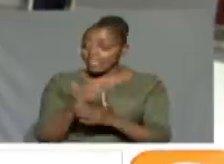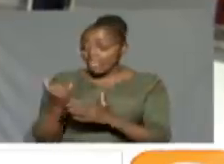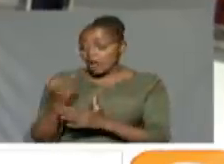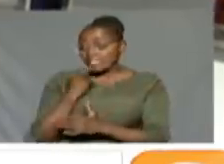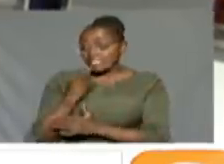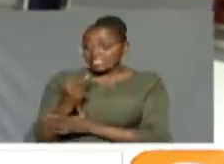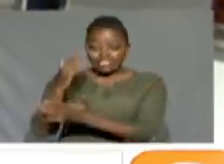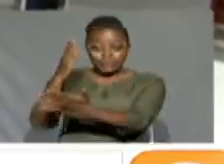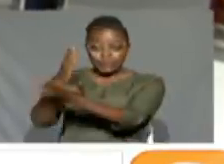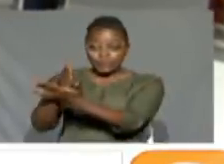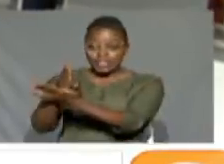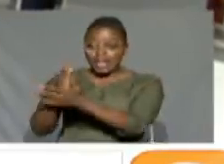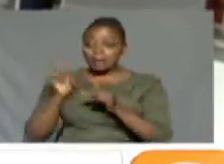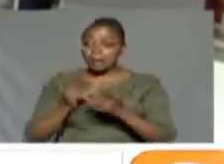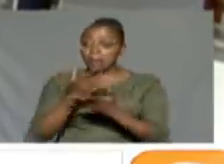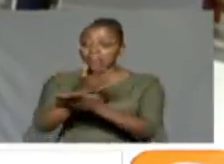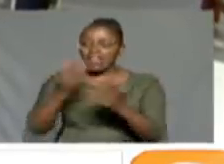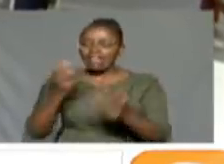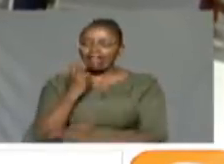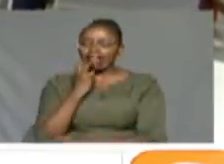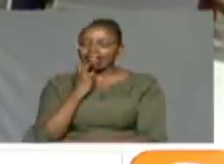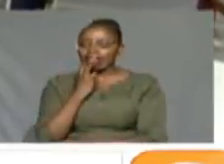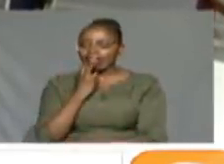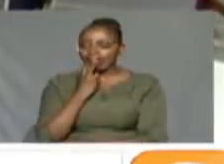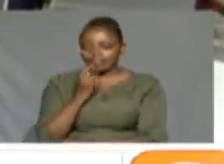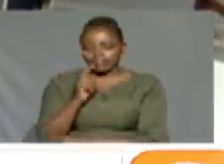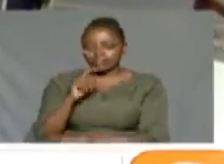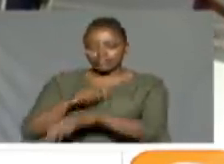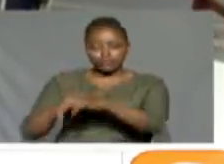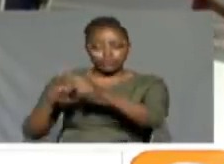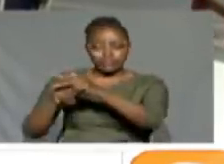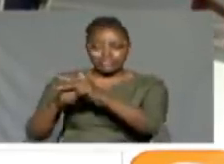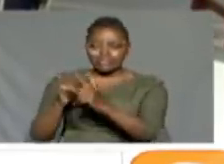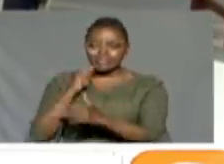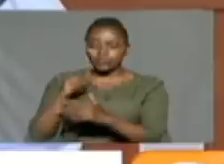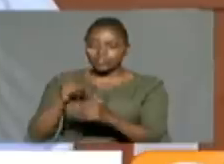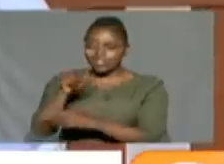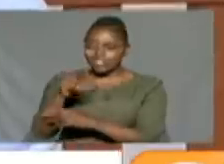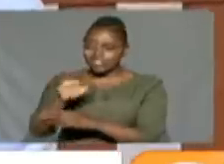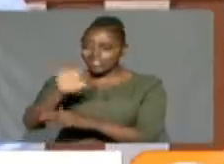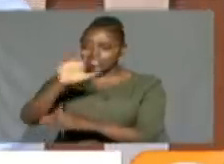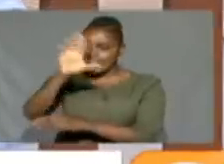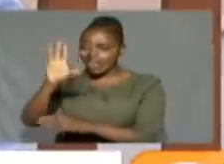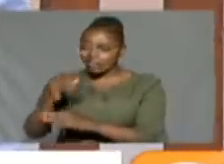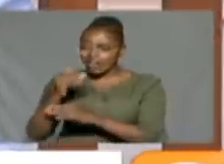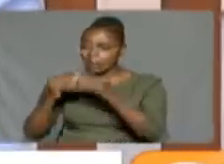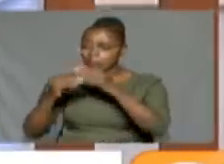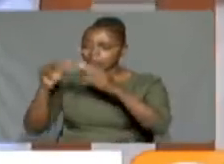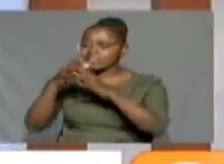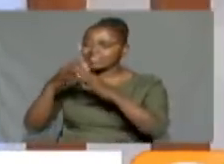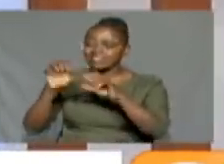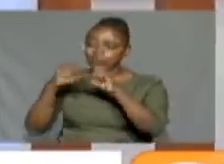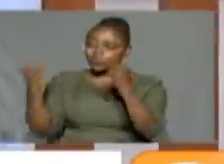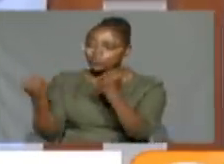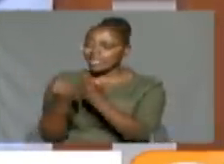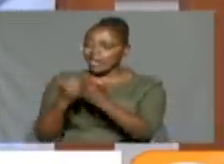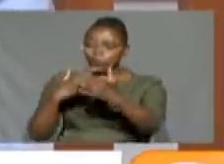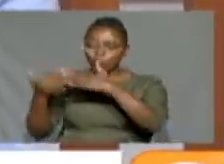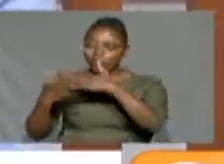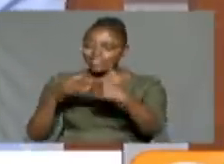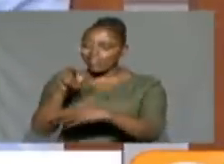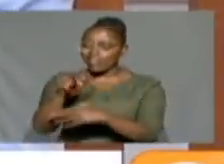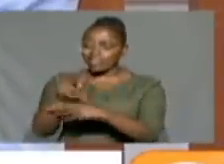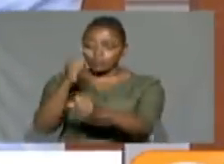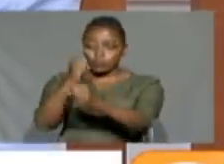it, huh? They laughed at you people in the beginning. They said this East African building society, whatever, this thing will